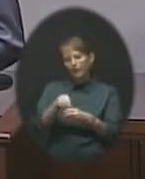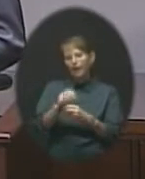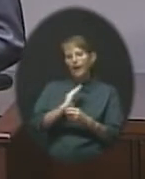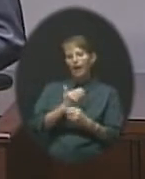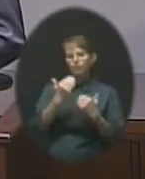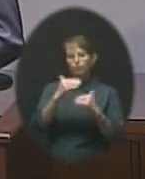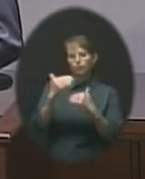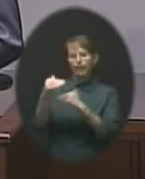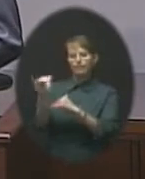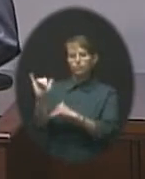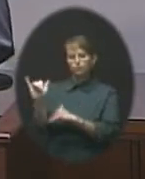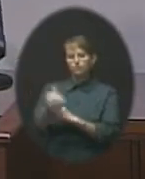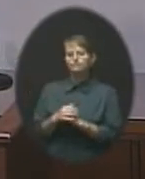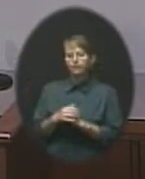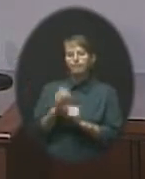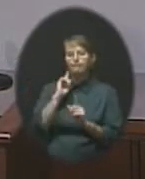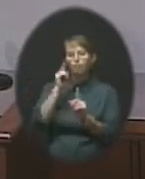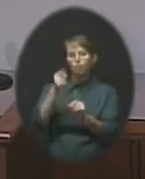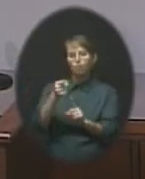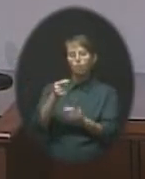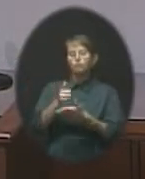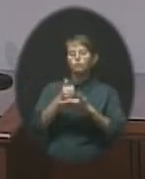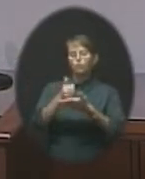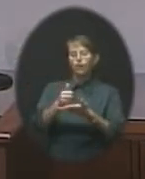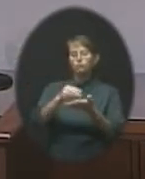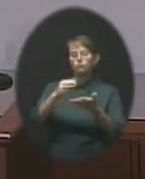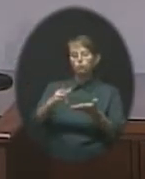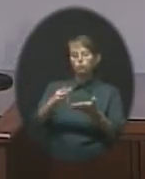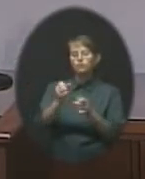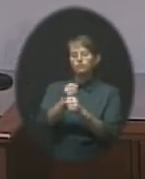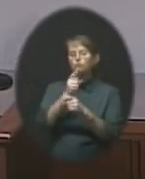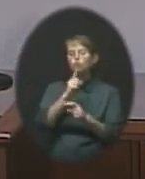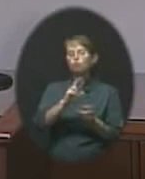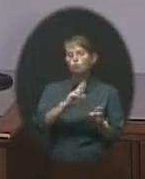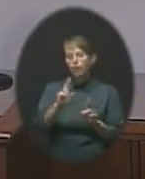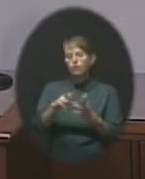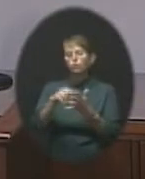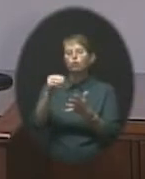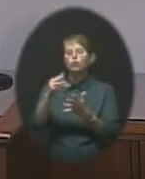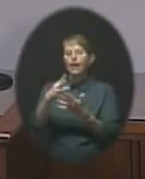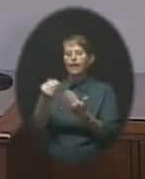to be ready to learn and have some prior experiences before they come into school.